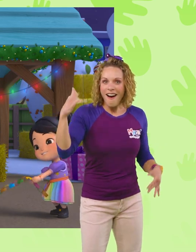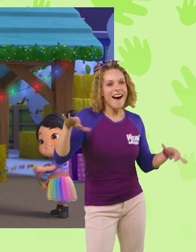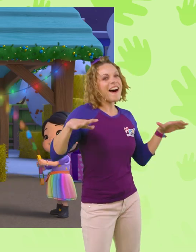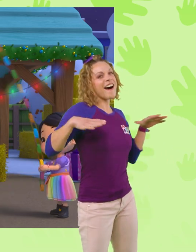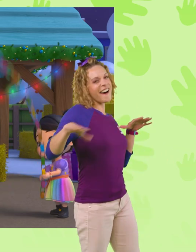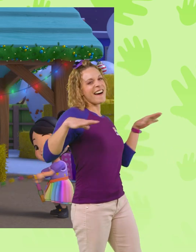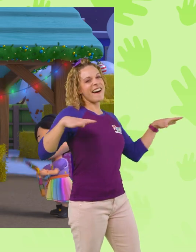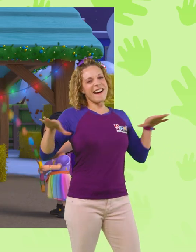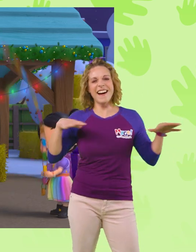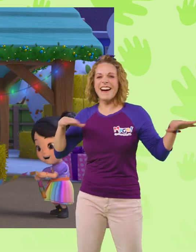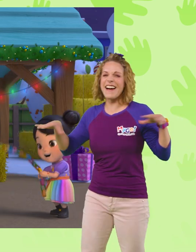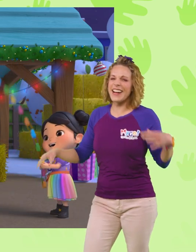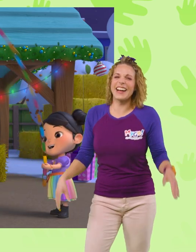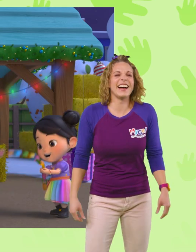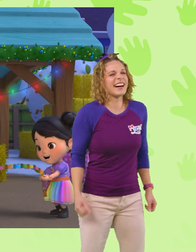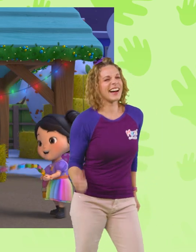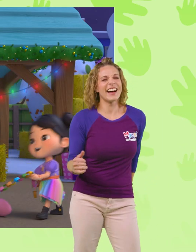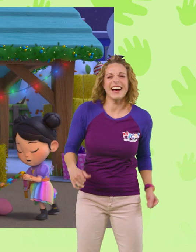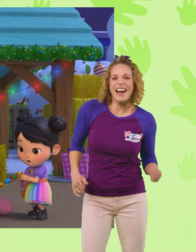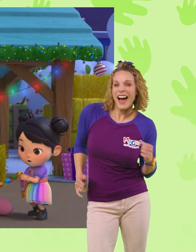the holiday.